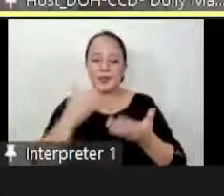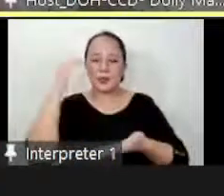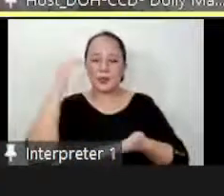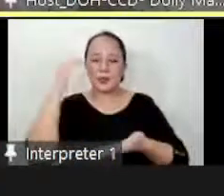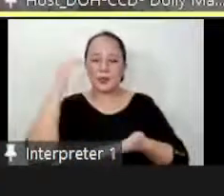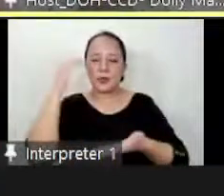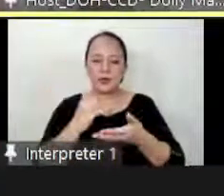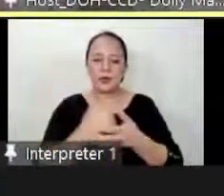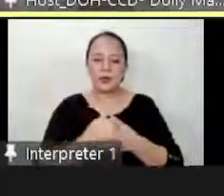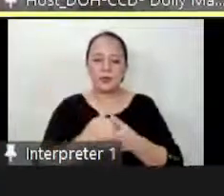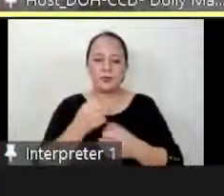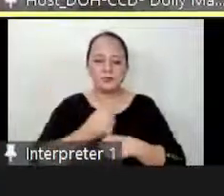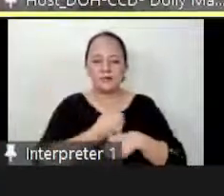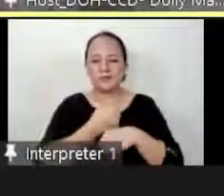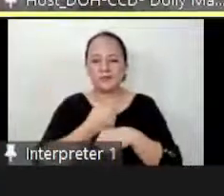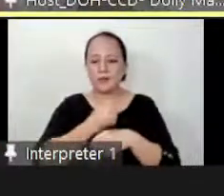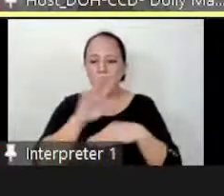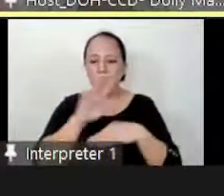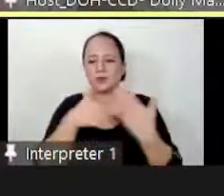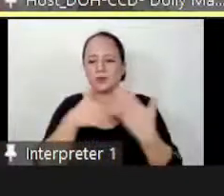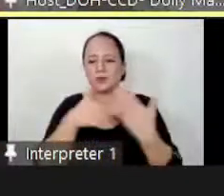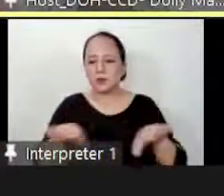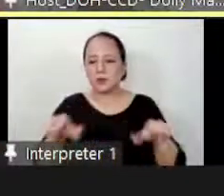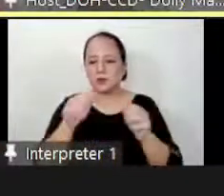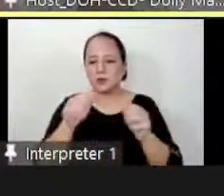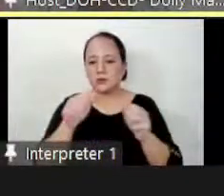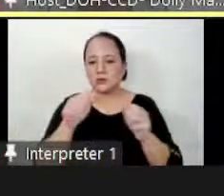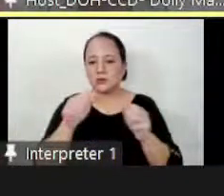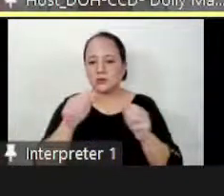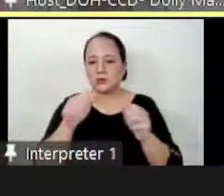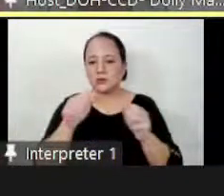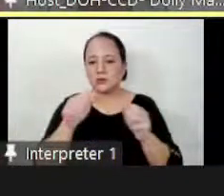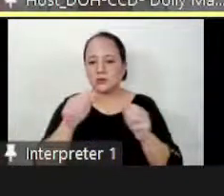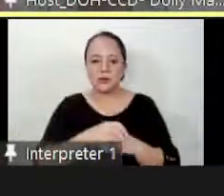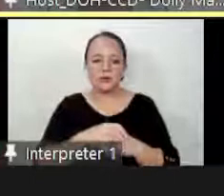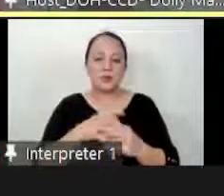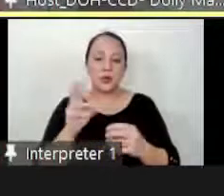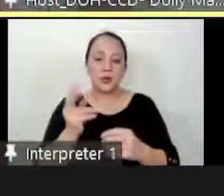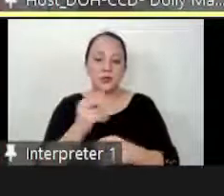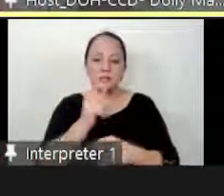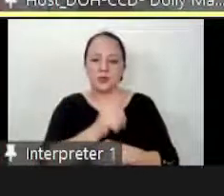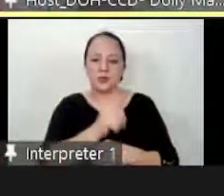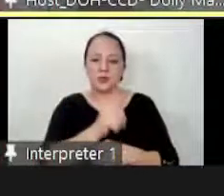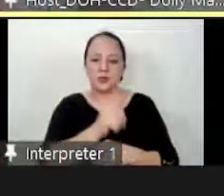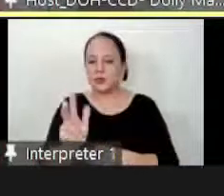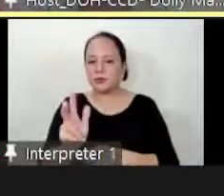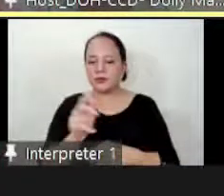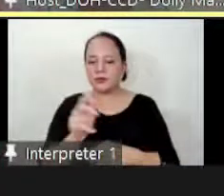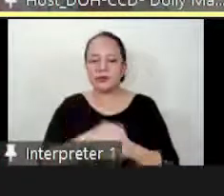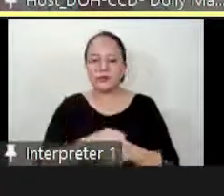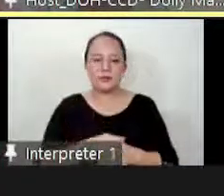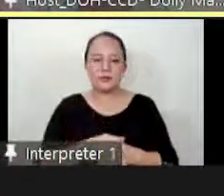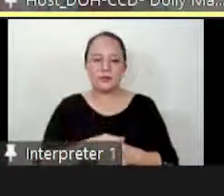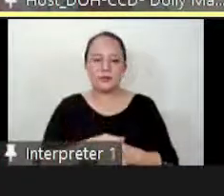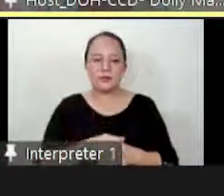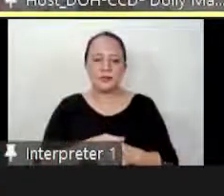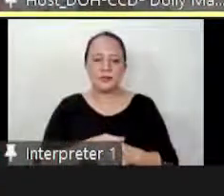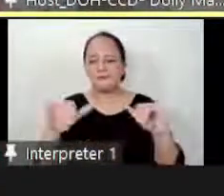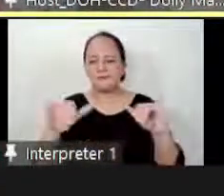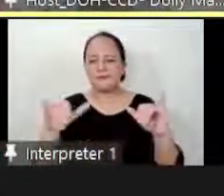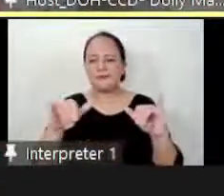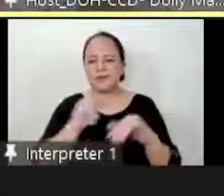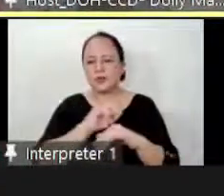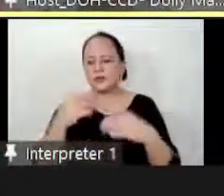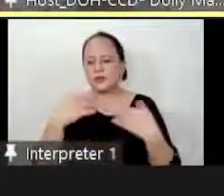the suffering of all children with cancer by 2030. Cancer remains a national